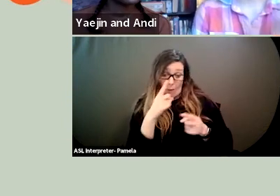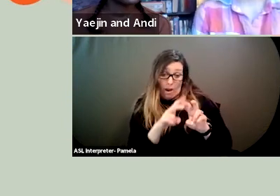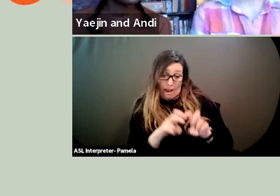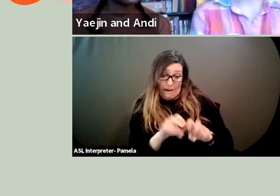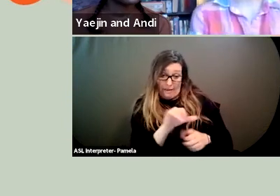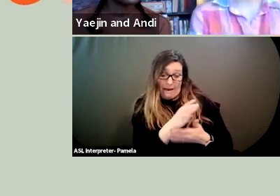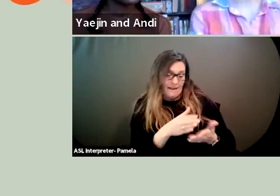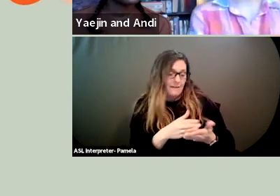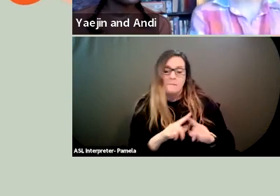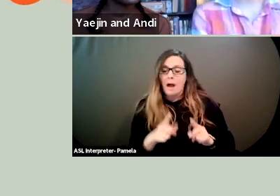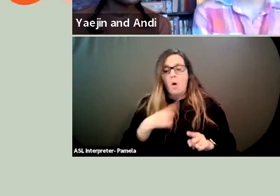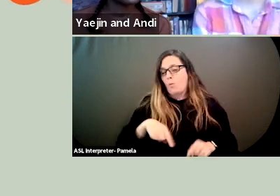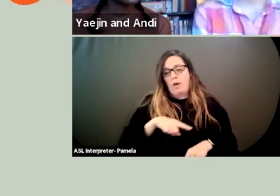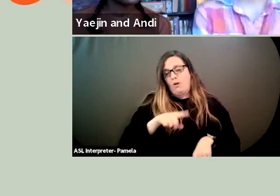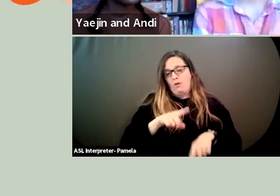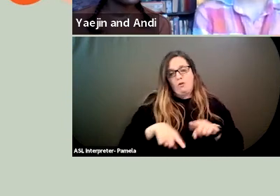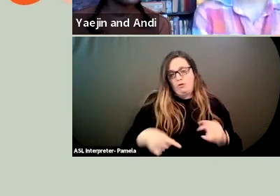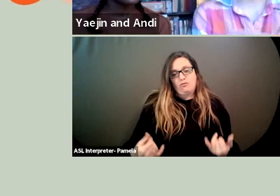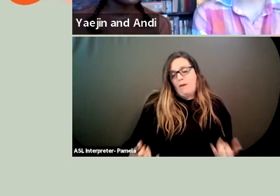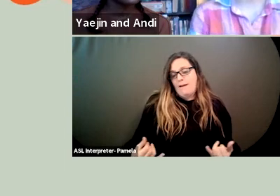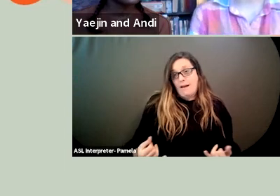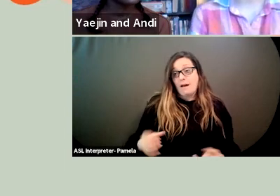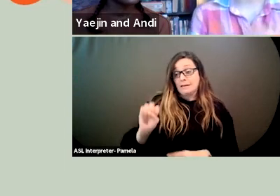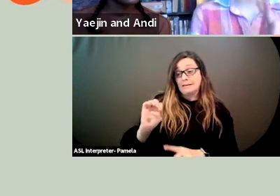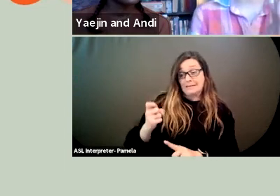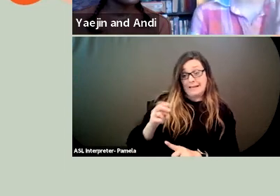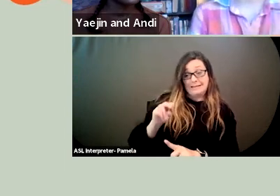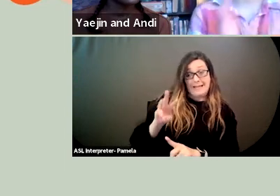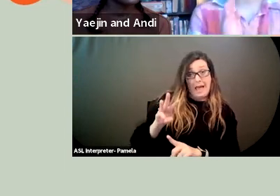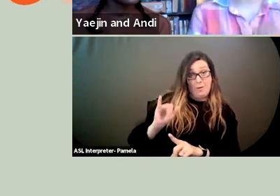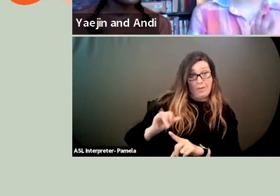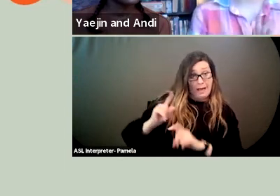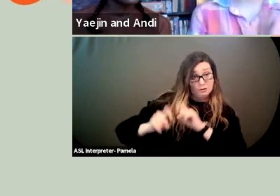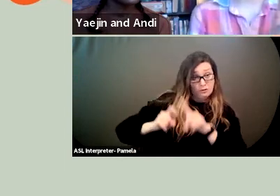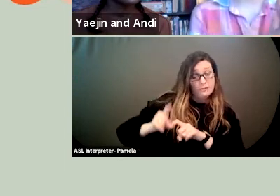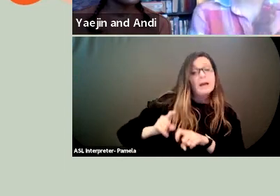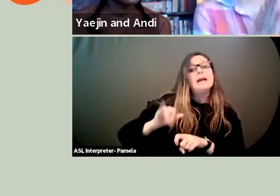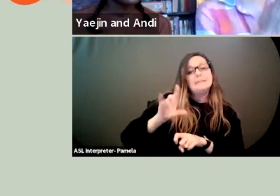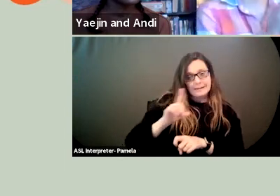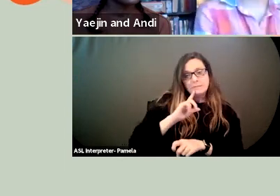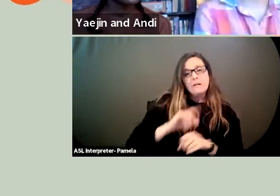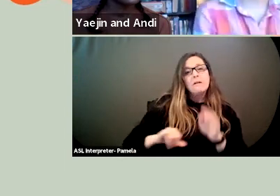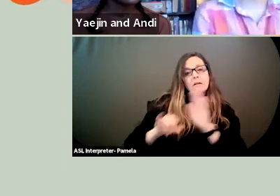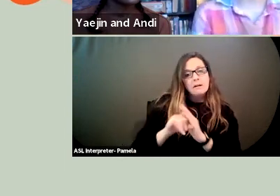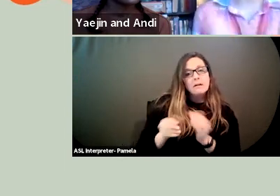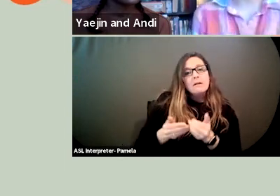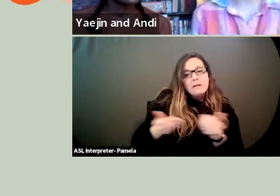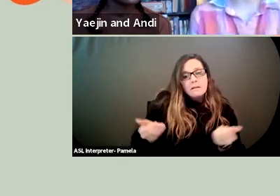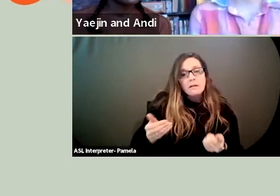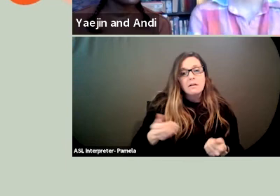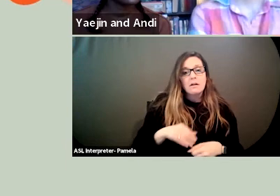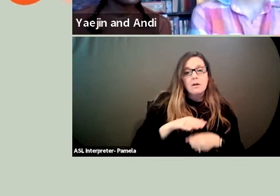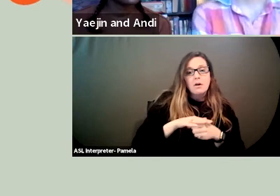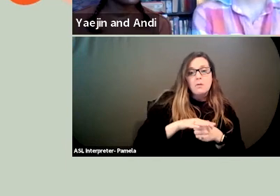we weren't able to at this time. The Sex Now survey did like differentiate like pressures to feel masculine and